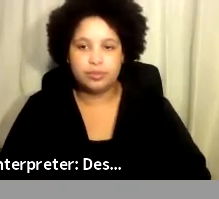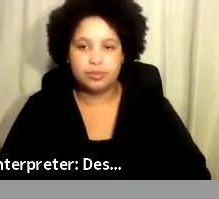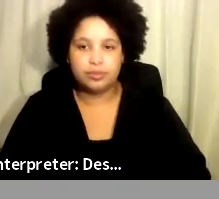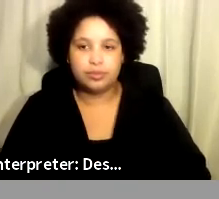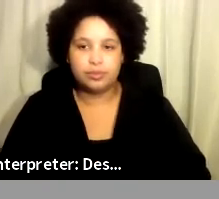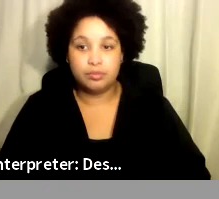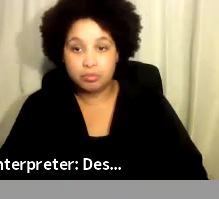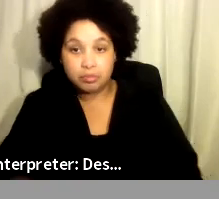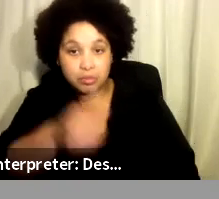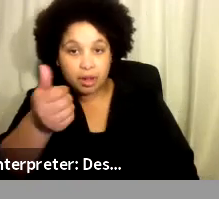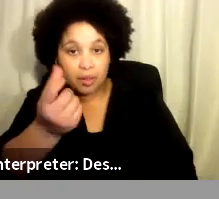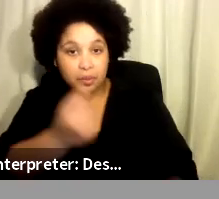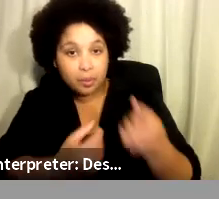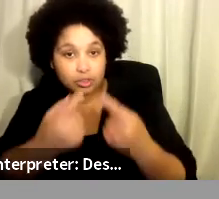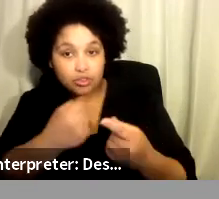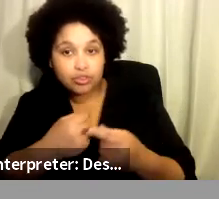Were there other questions, Alberto?